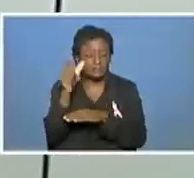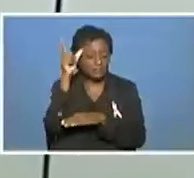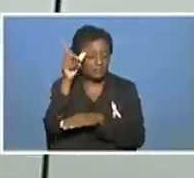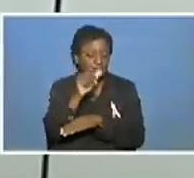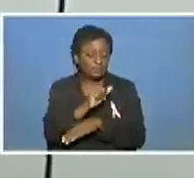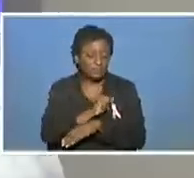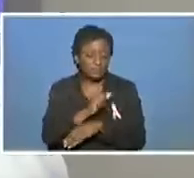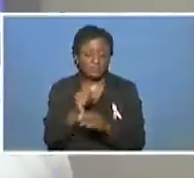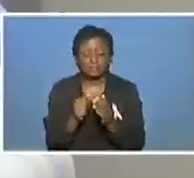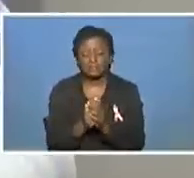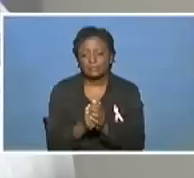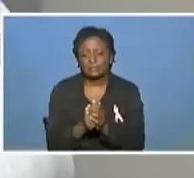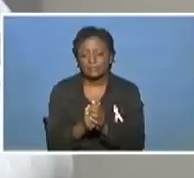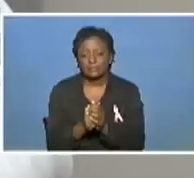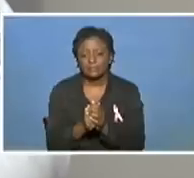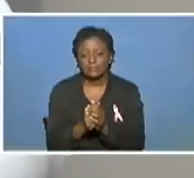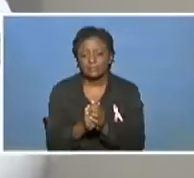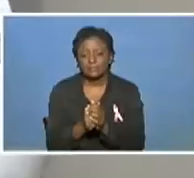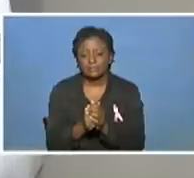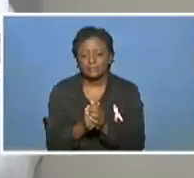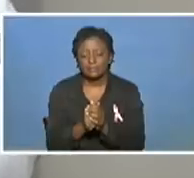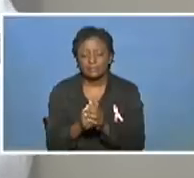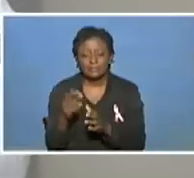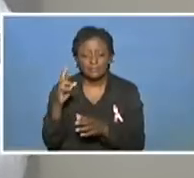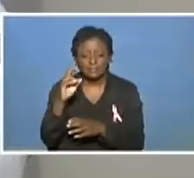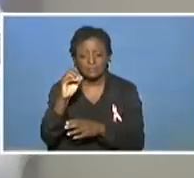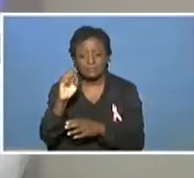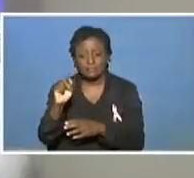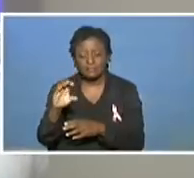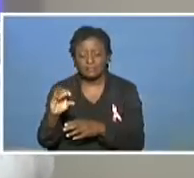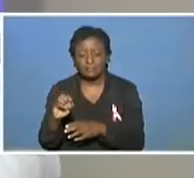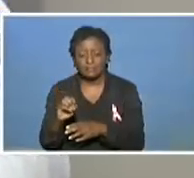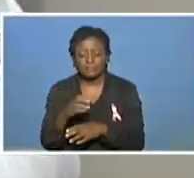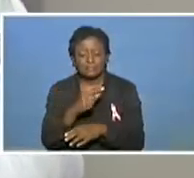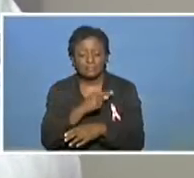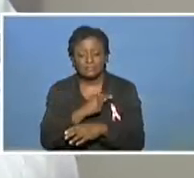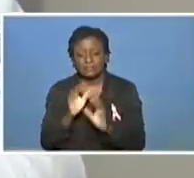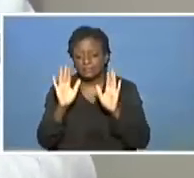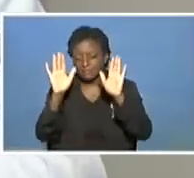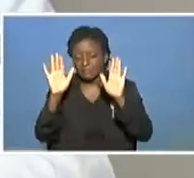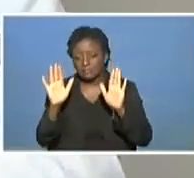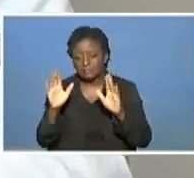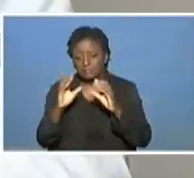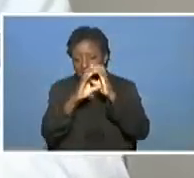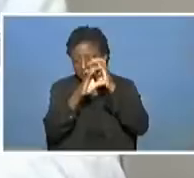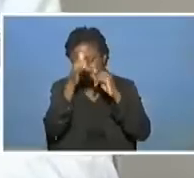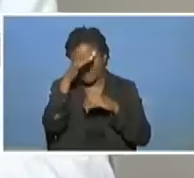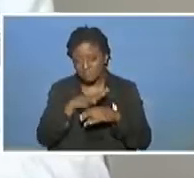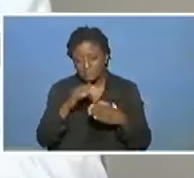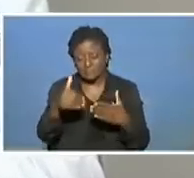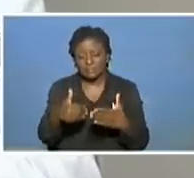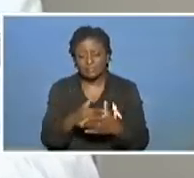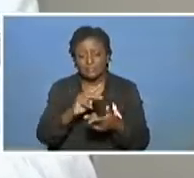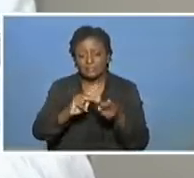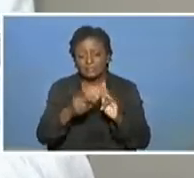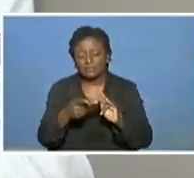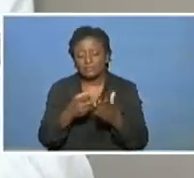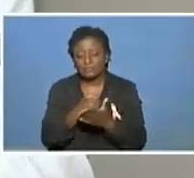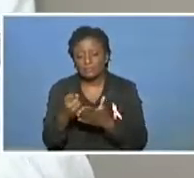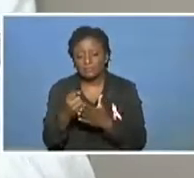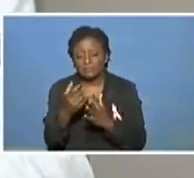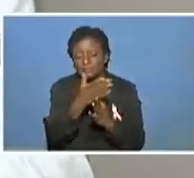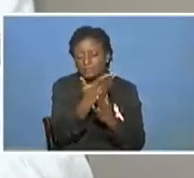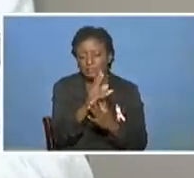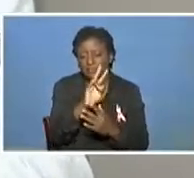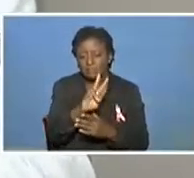Lloyd Allen. Roscoe Gibson, a great cameraman. A new partnership launched between 2